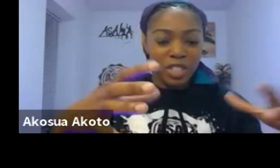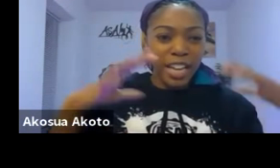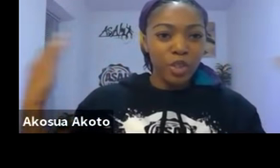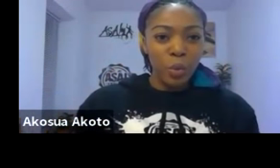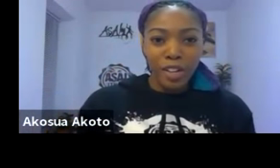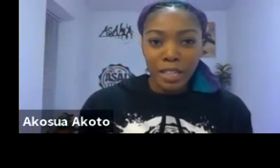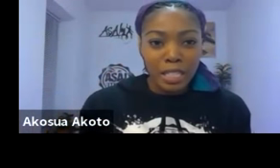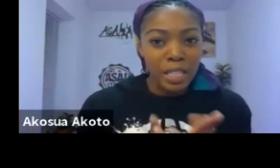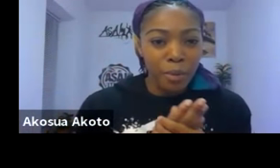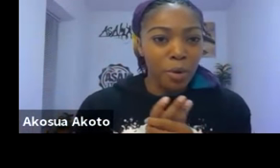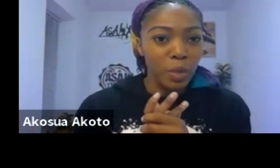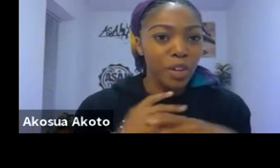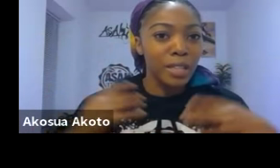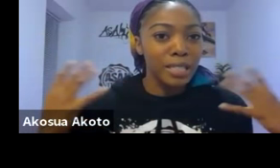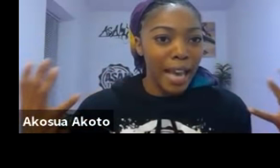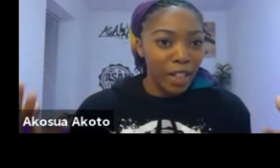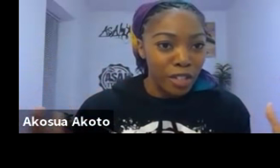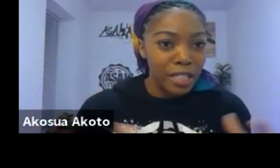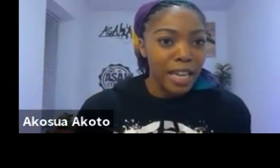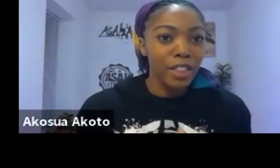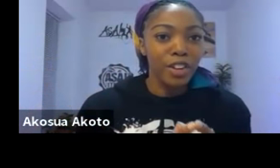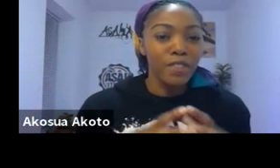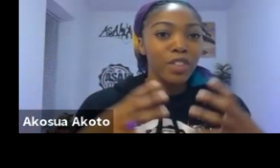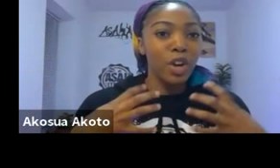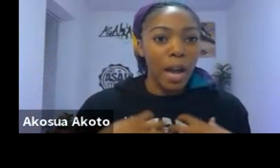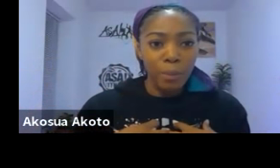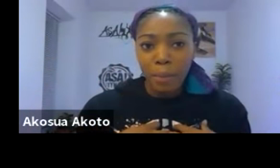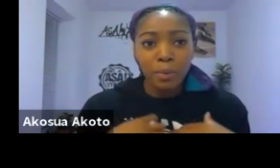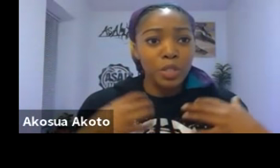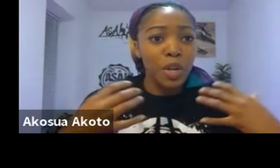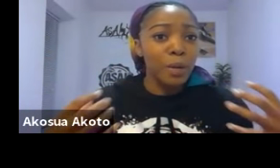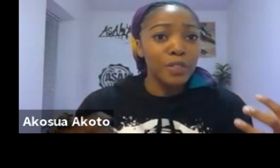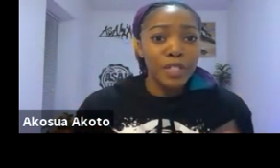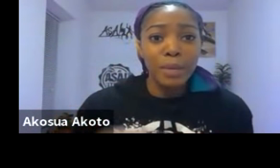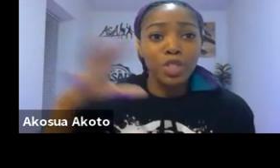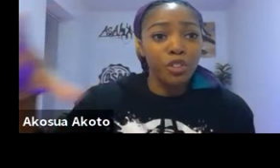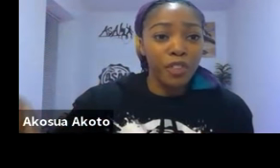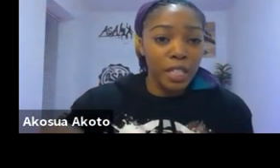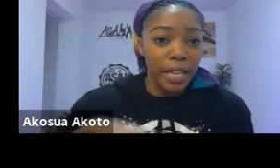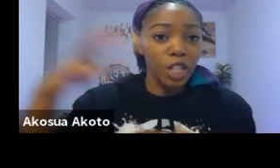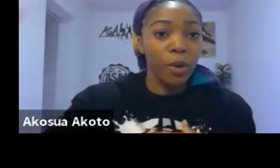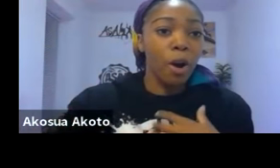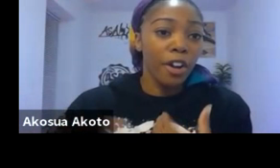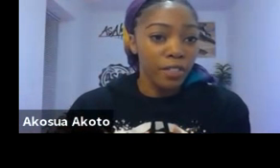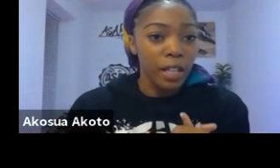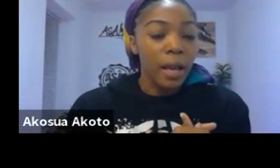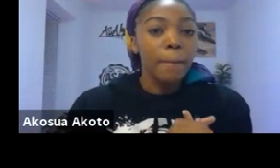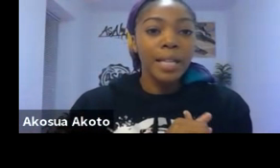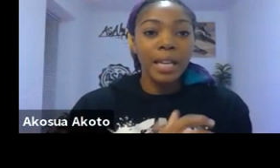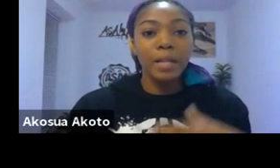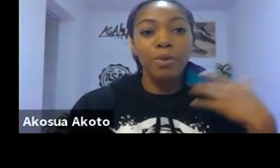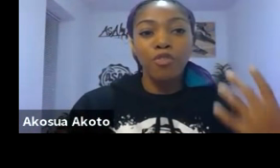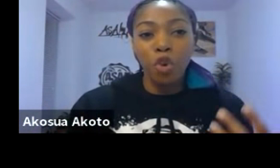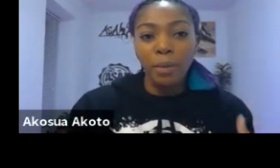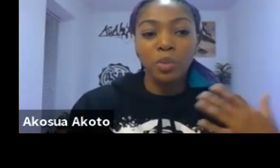to entertain you. We're in this ceremony. We're in this gathering together. Even though I'm probably doing most of the steps, you're feeling it. You're a part of it.